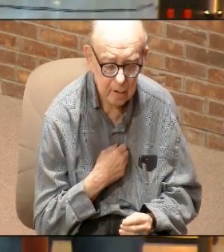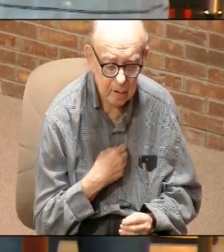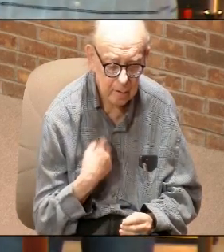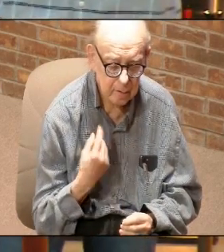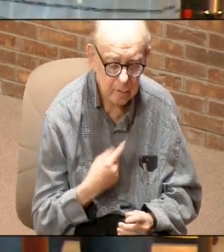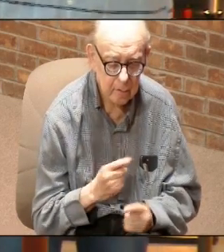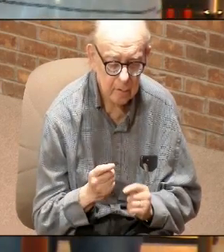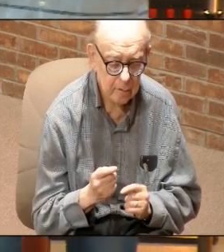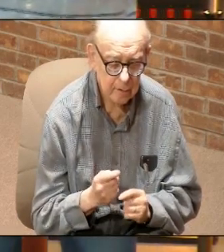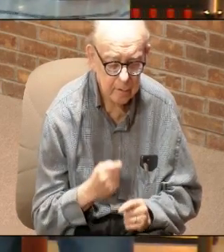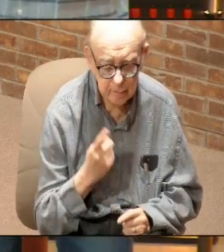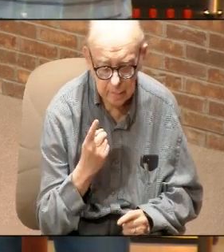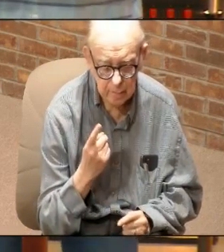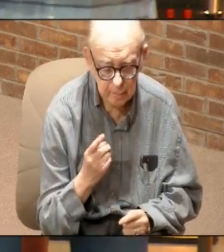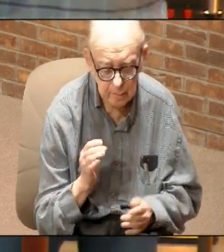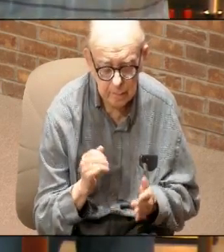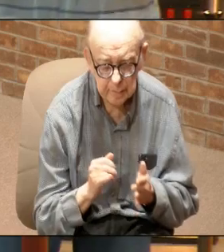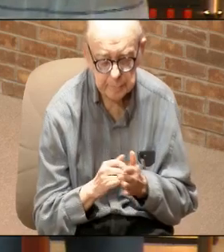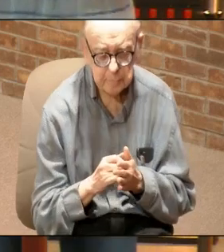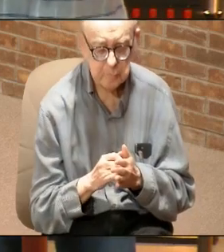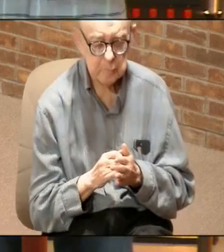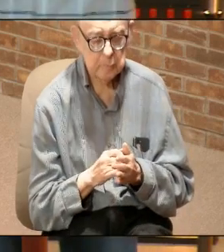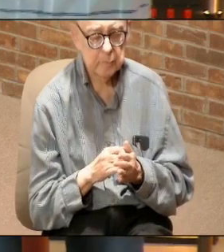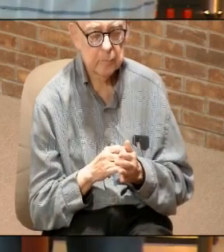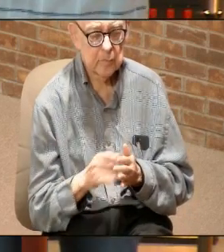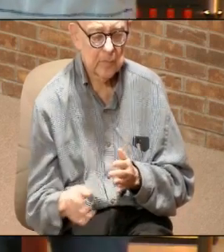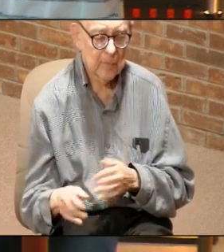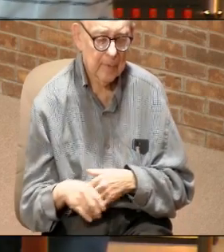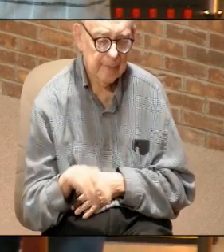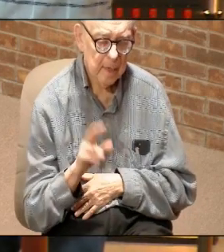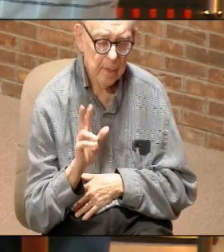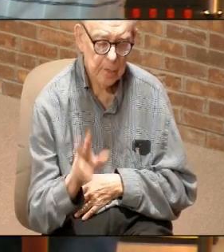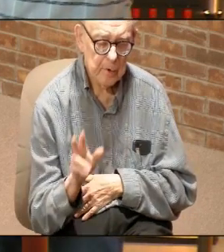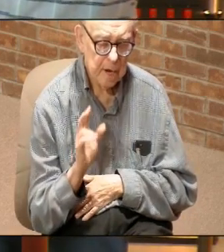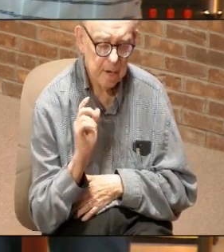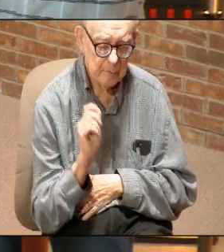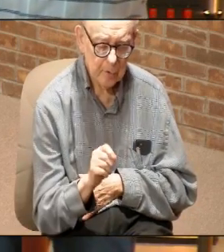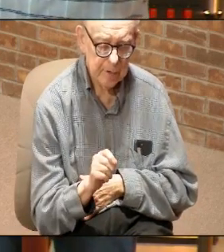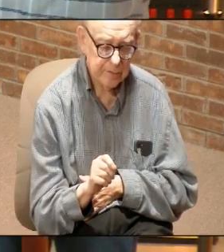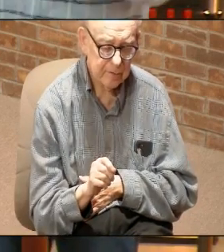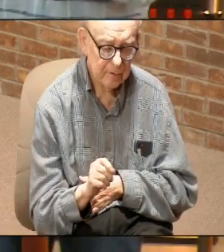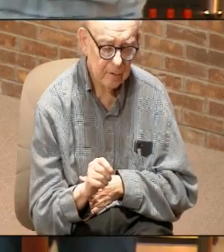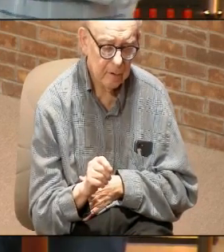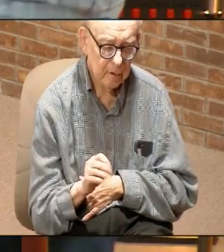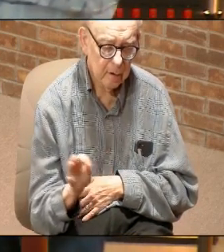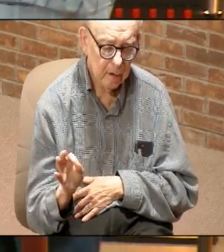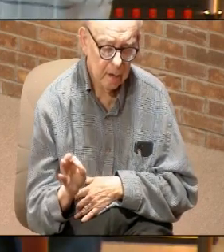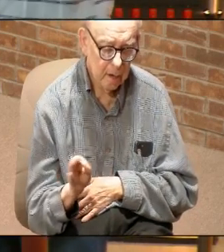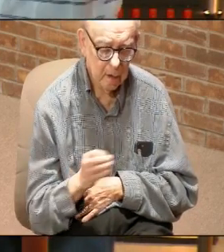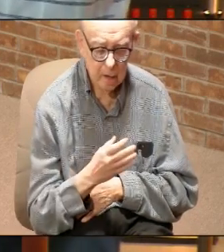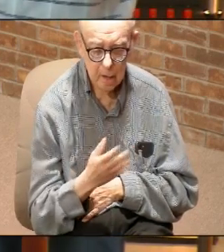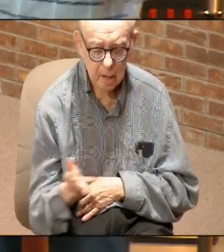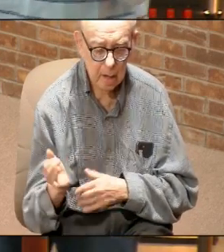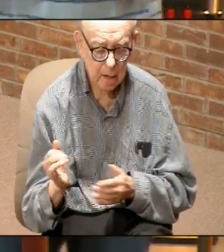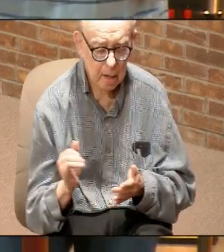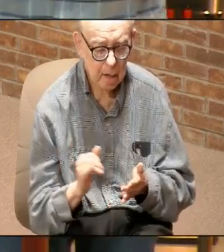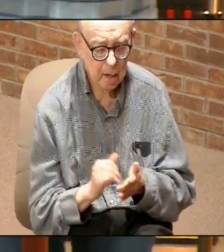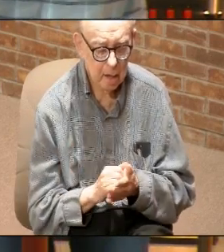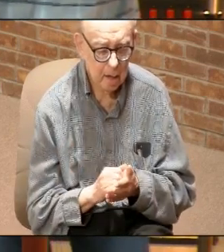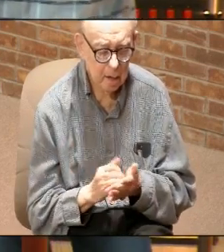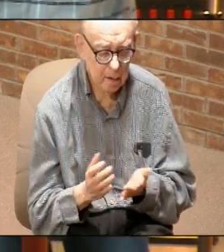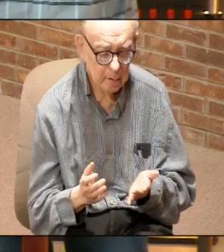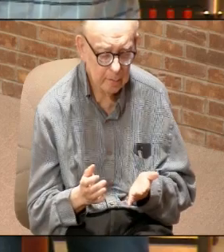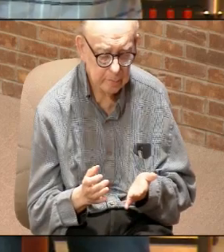we're trying to understand that there are 3 points of things that this